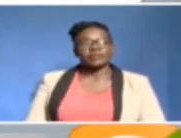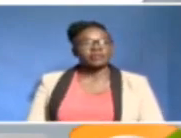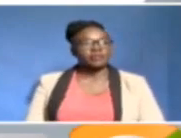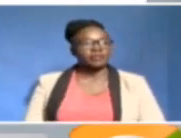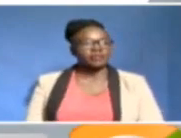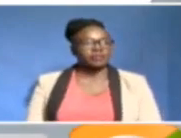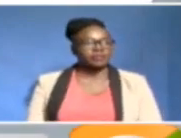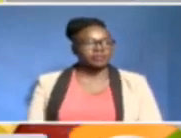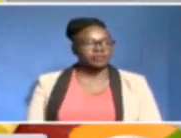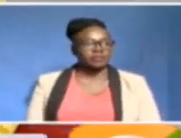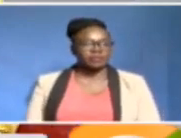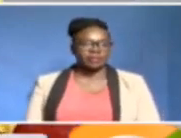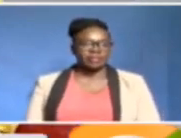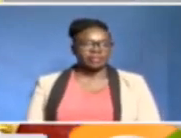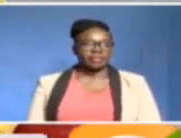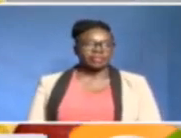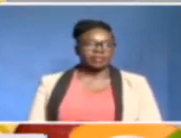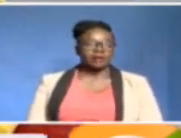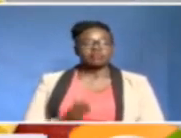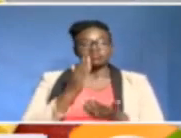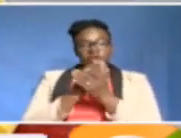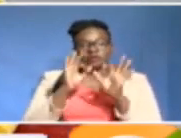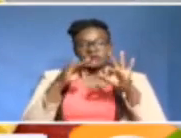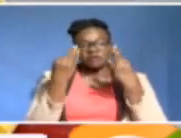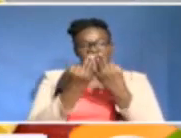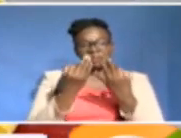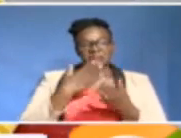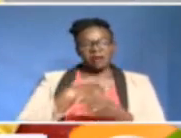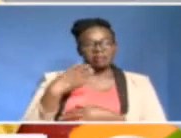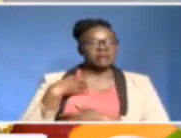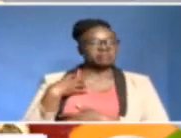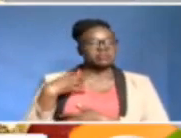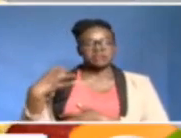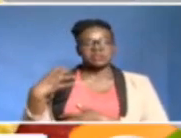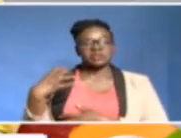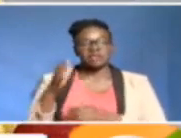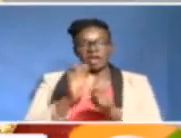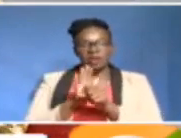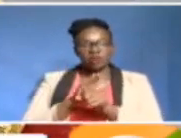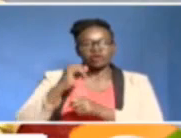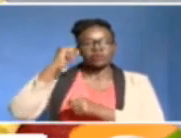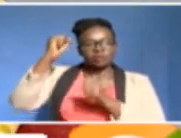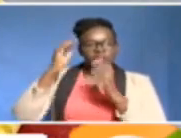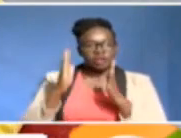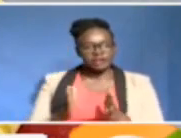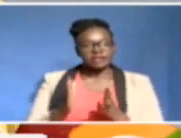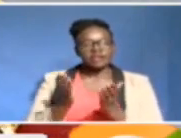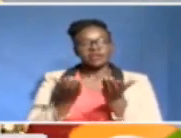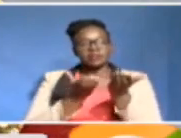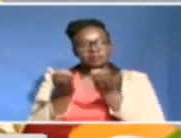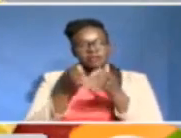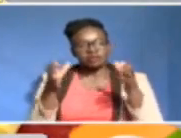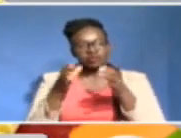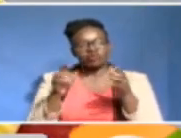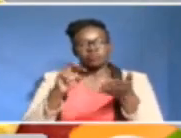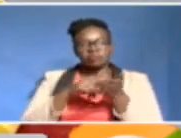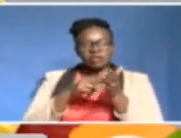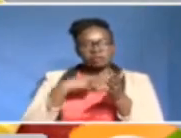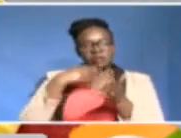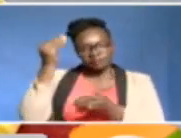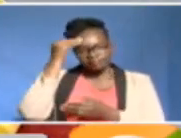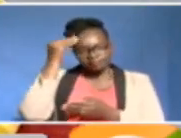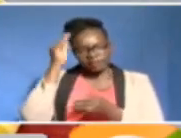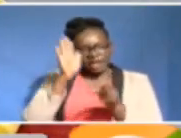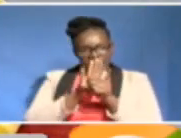well-off background. Yeah. My family is quite well-off, so, you know, politician, business-oriented, so I learned a lot. But with that